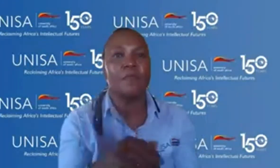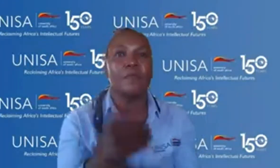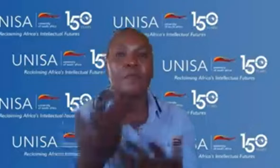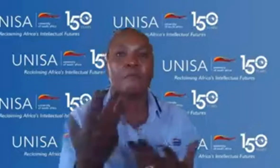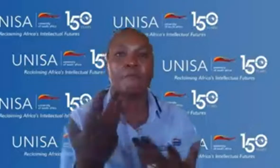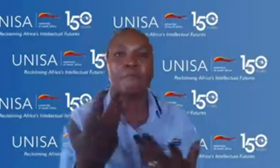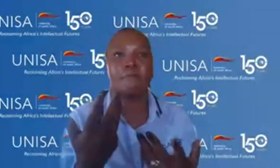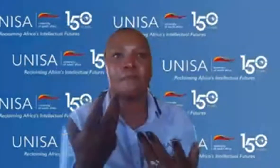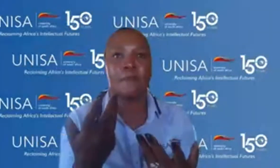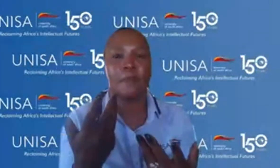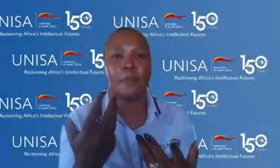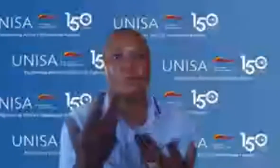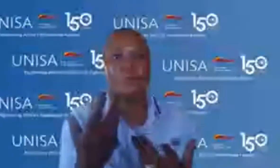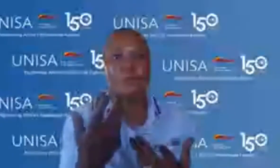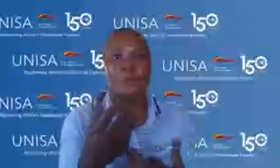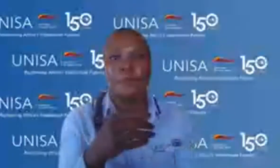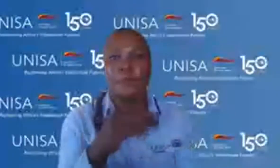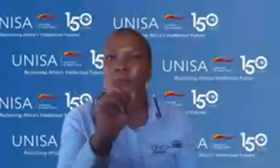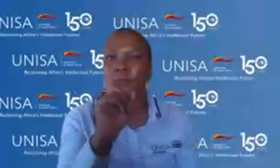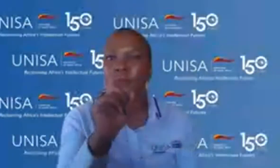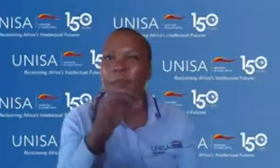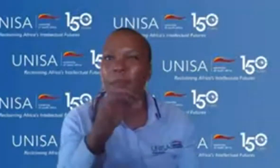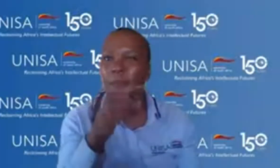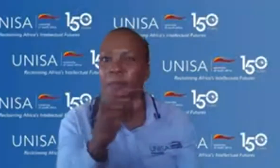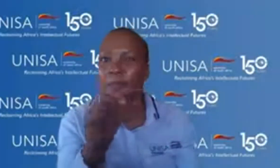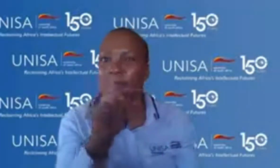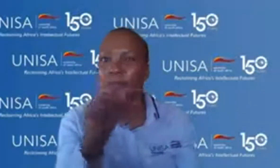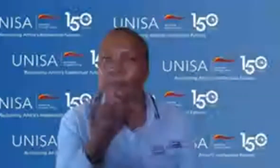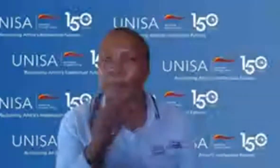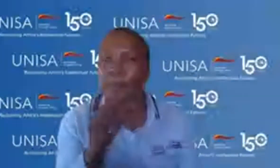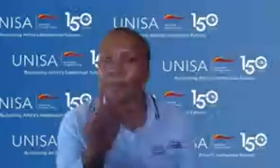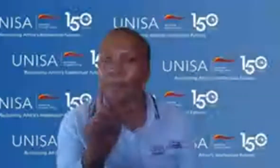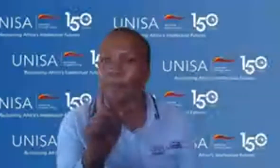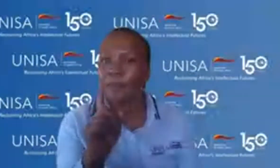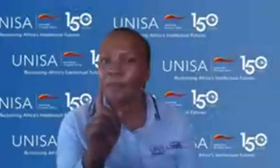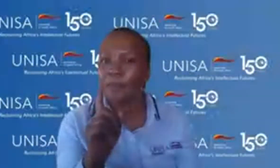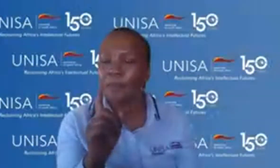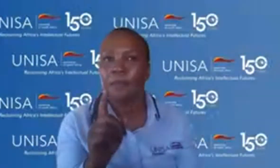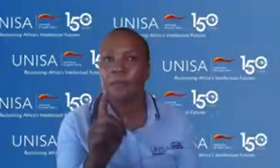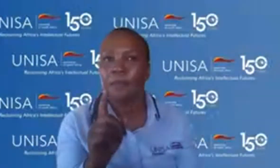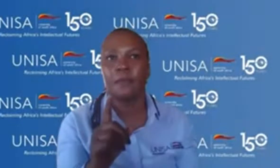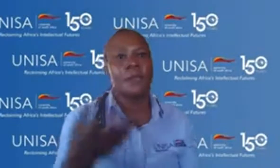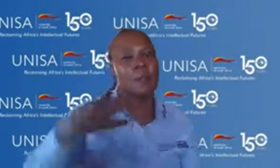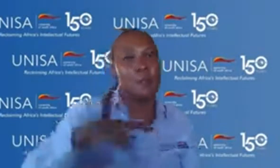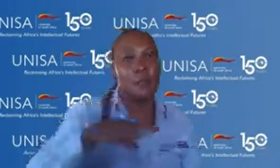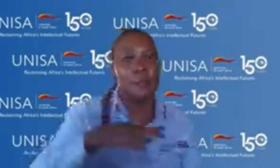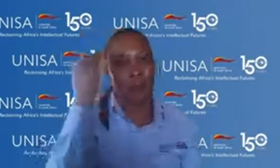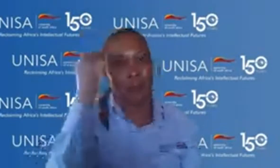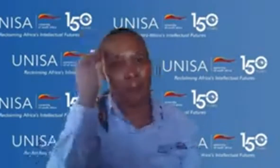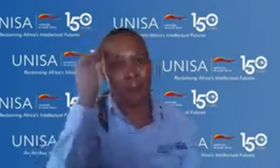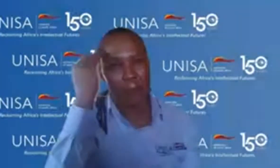what did you say, Dini? What are the benefits for mental